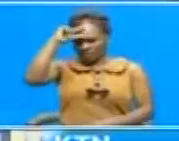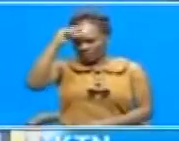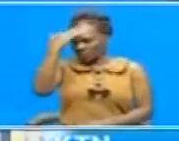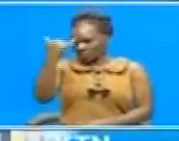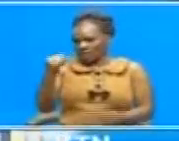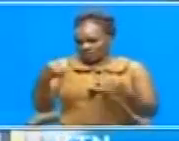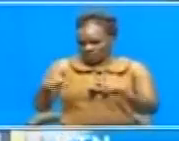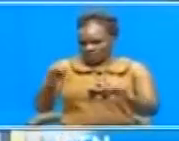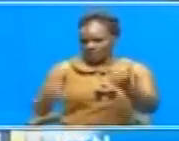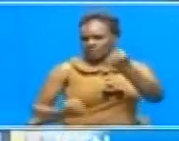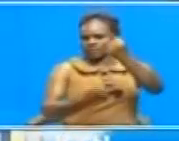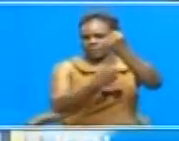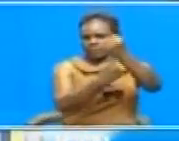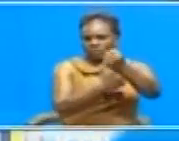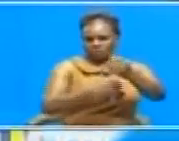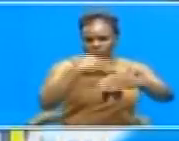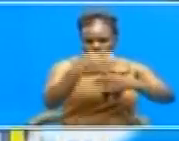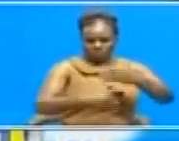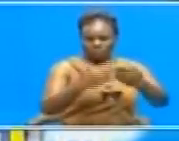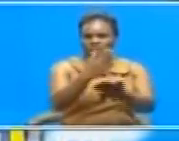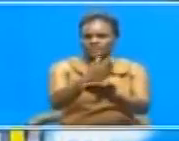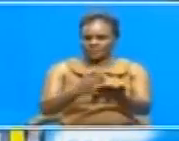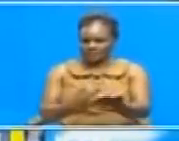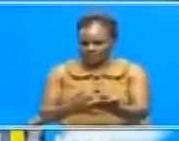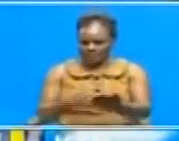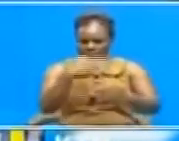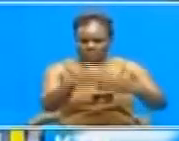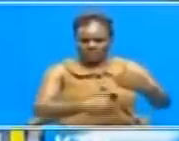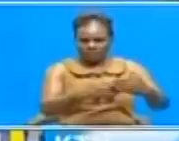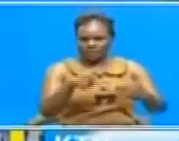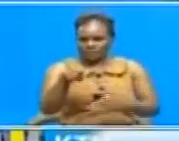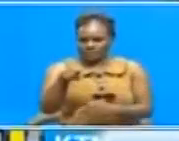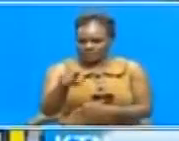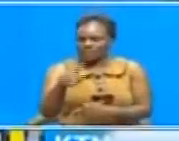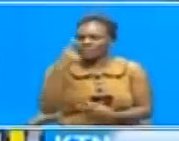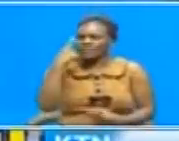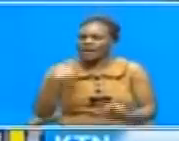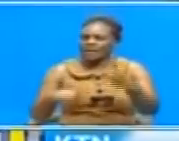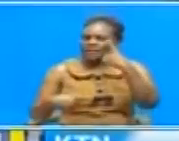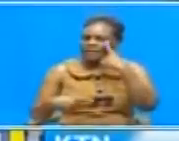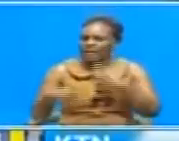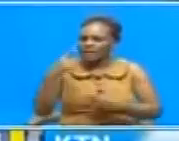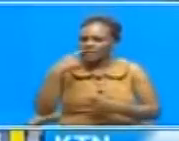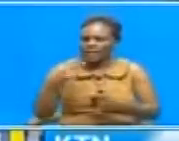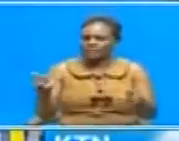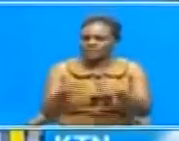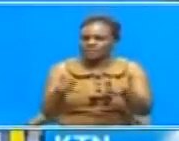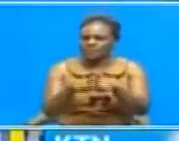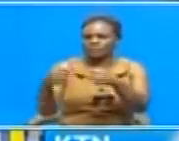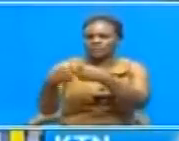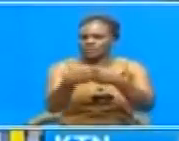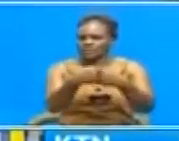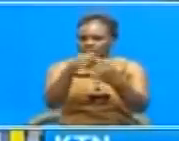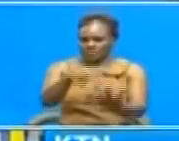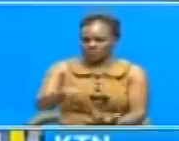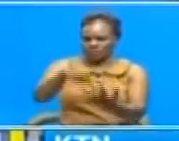renewed effort to support growth of the manufacturing sector. The manufacturers have many times cried foul over the same challenges, especially